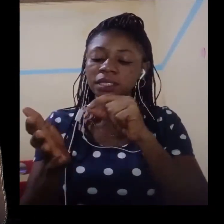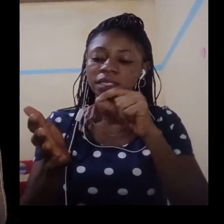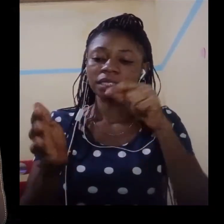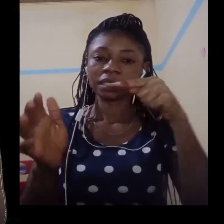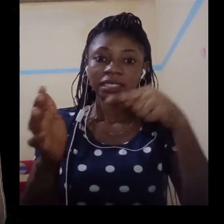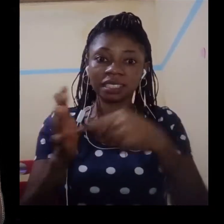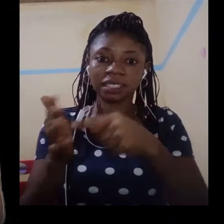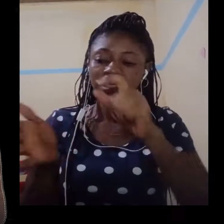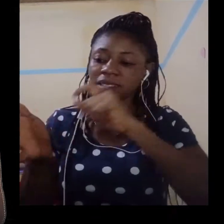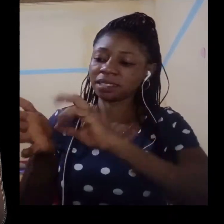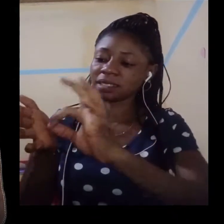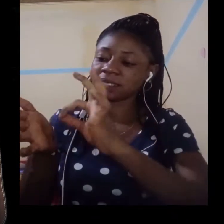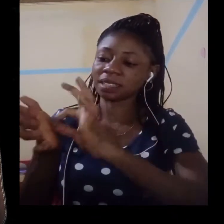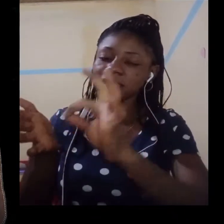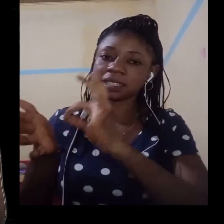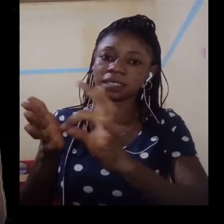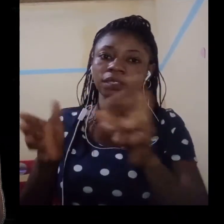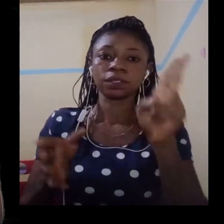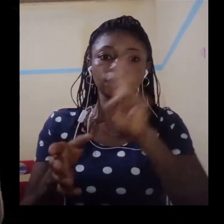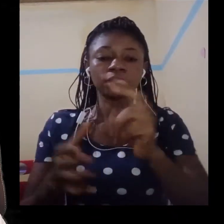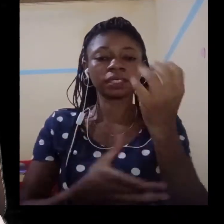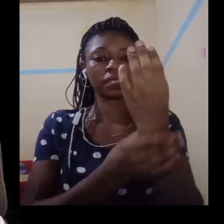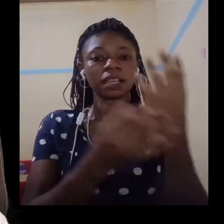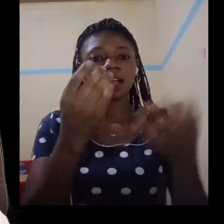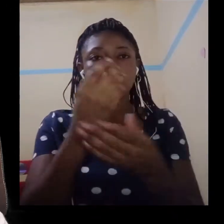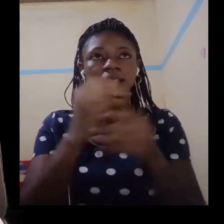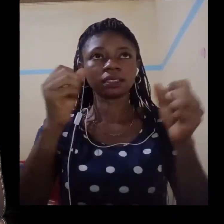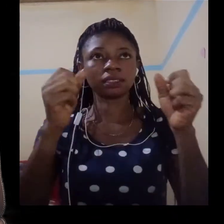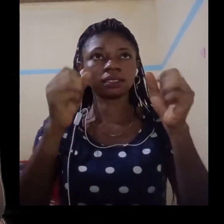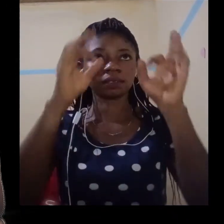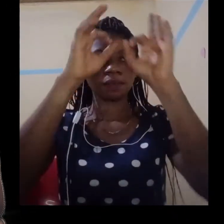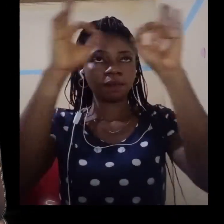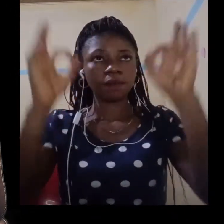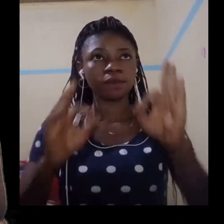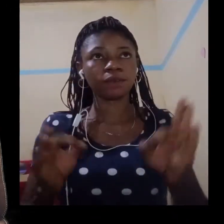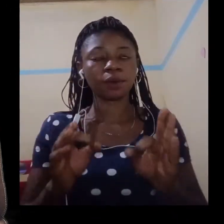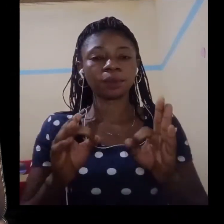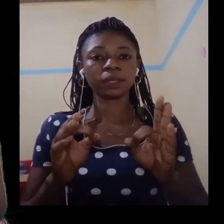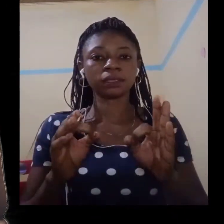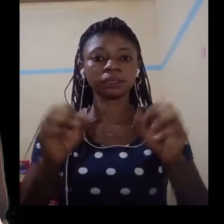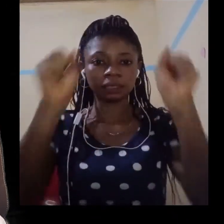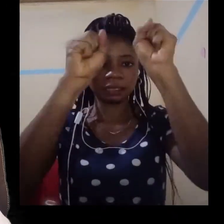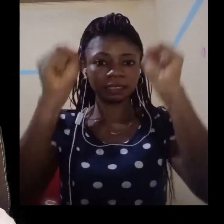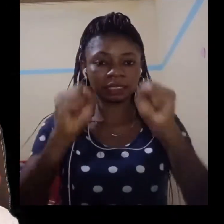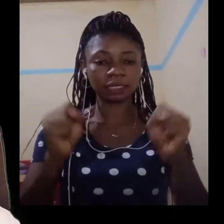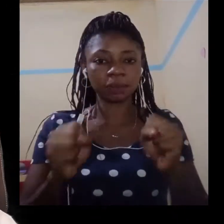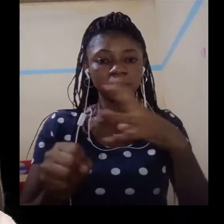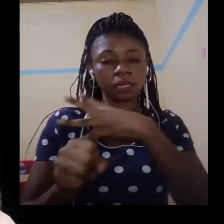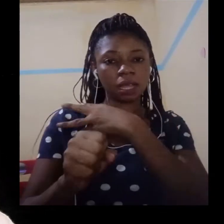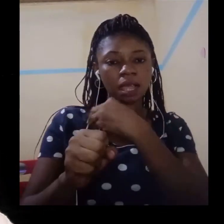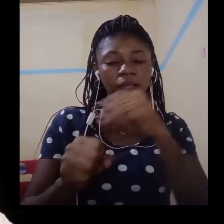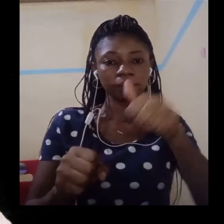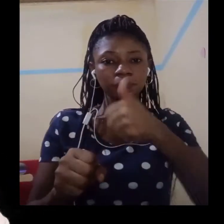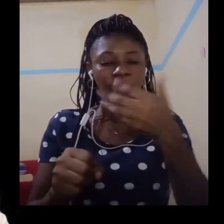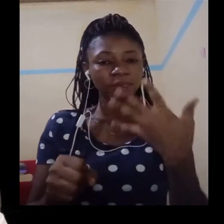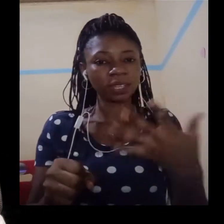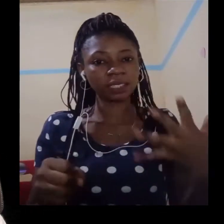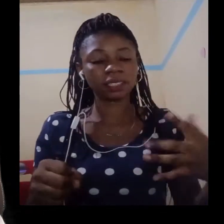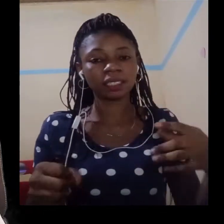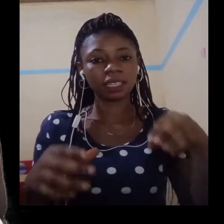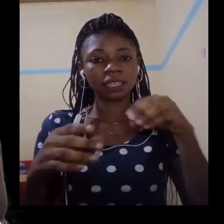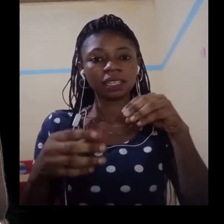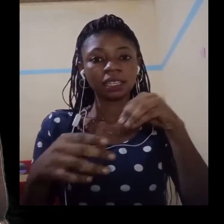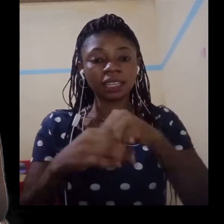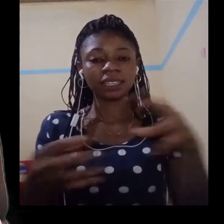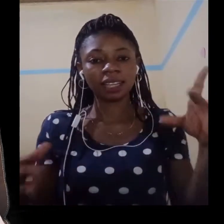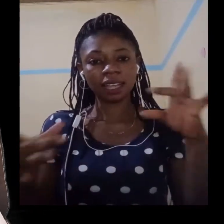important. And this string alone, if we want to put it under different linguistic analysis, this